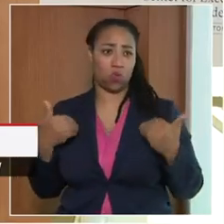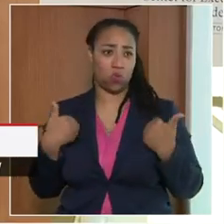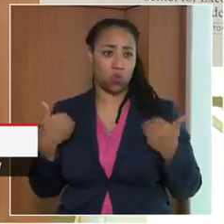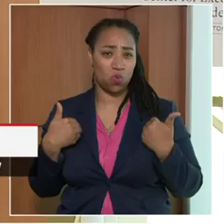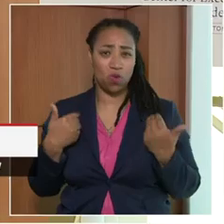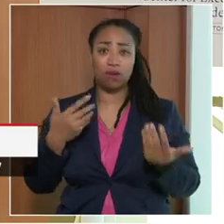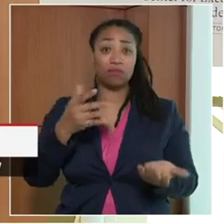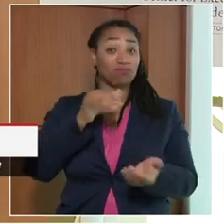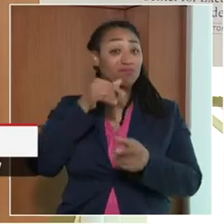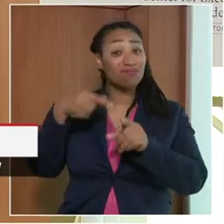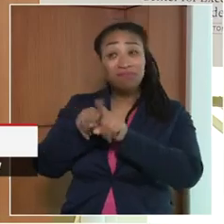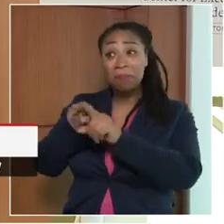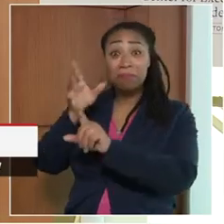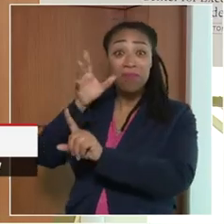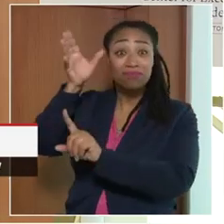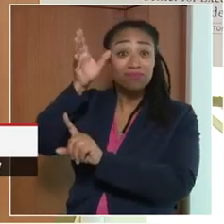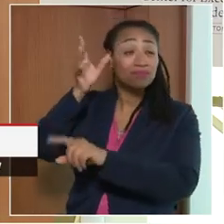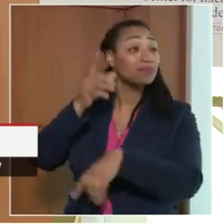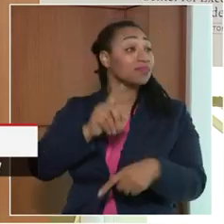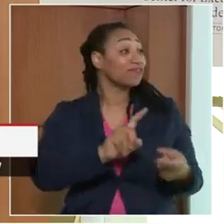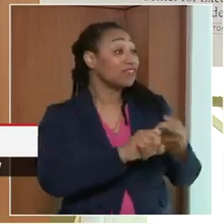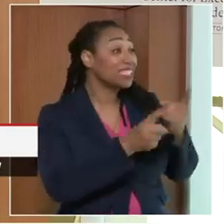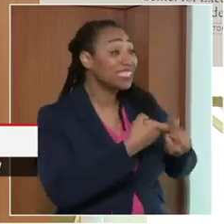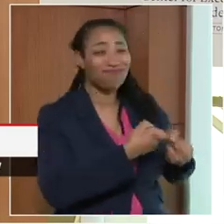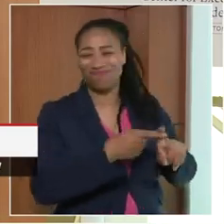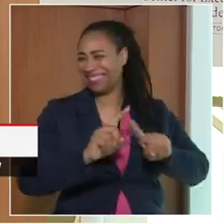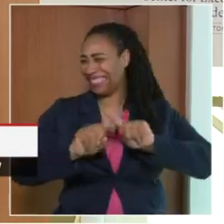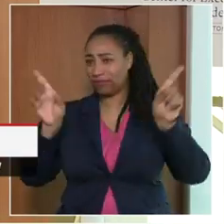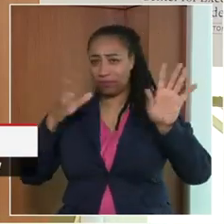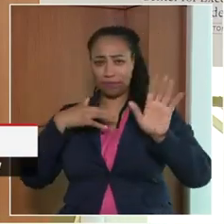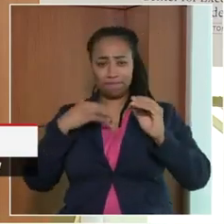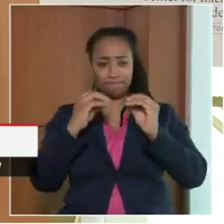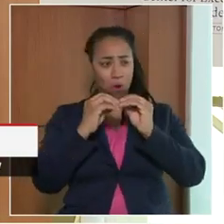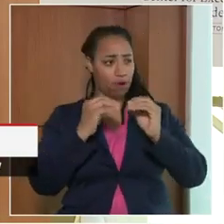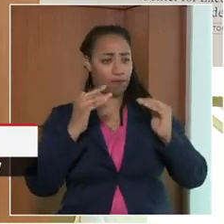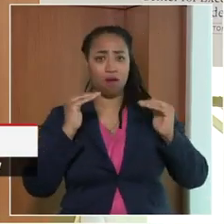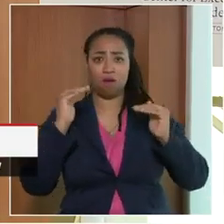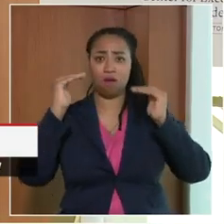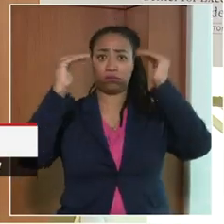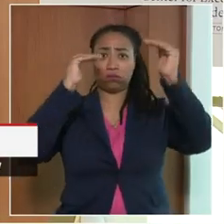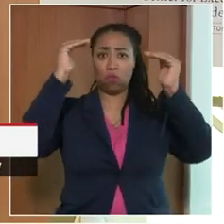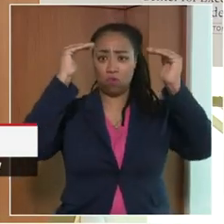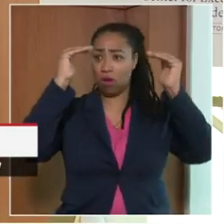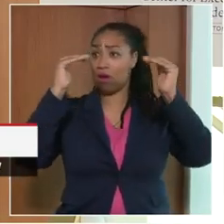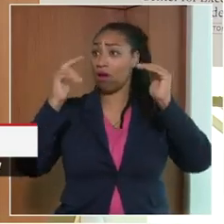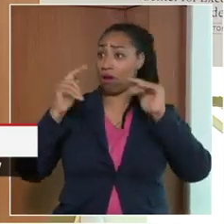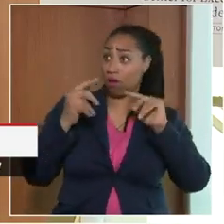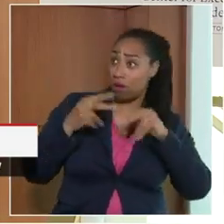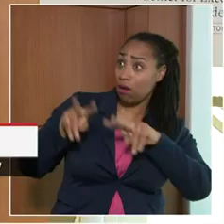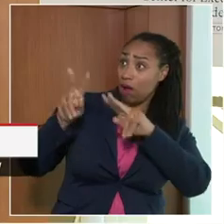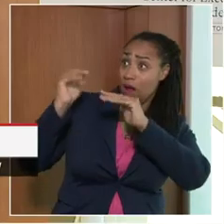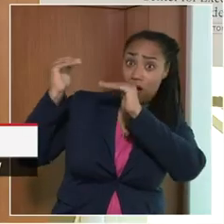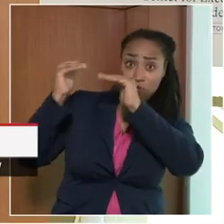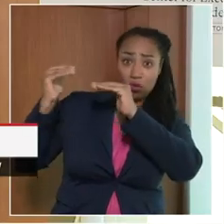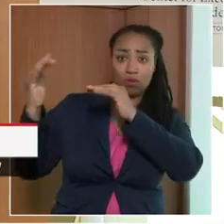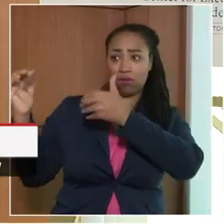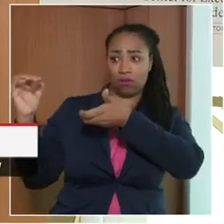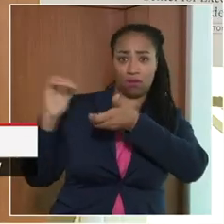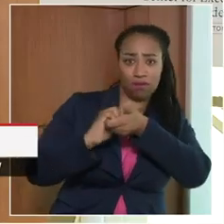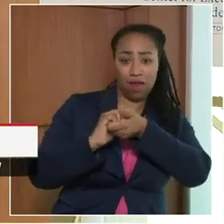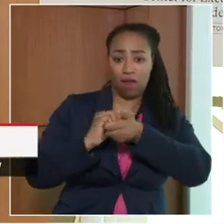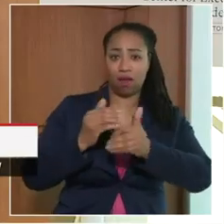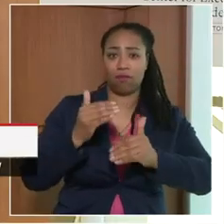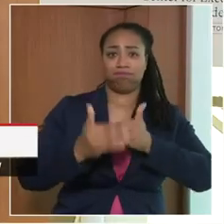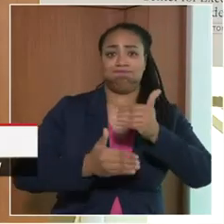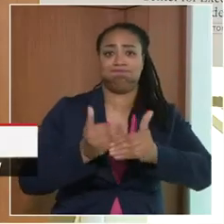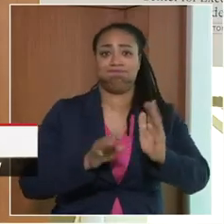as adults who can see and help them see new alternatives, new opportunities for their futures. And so I really commend you all